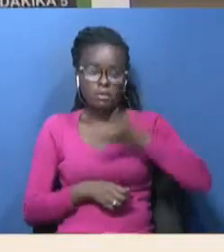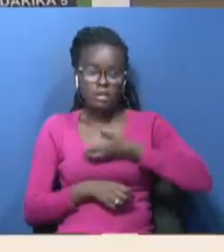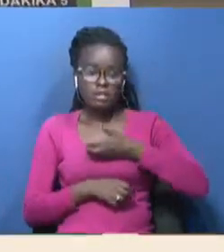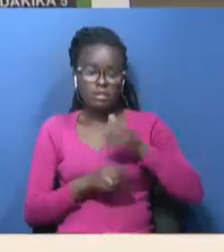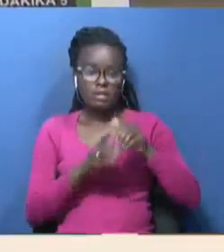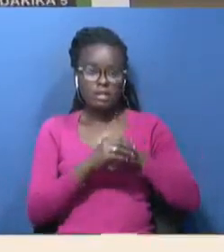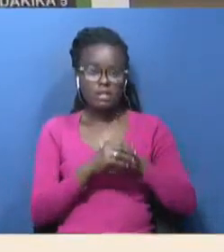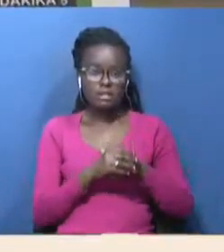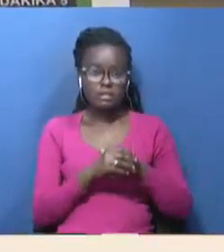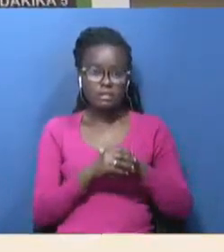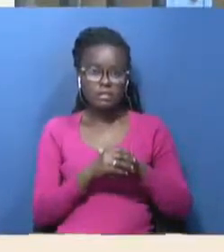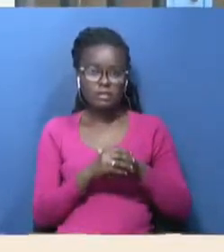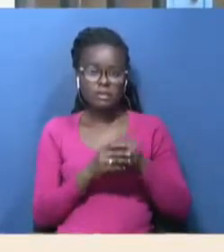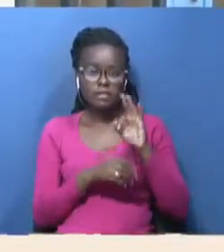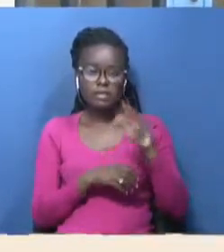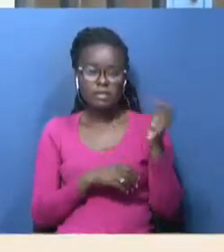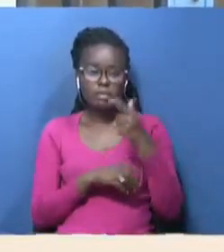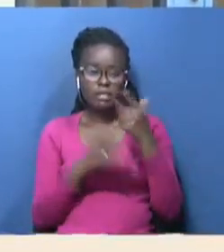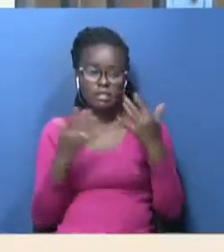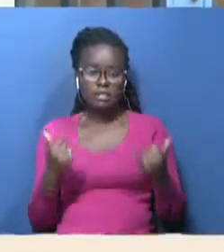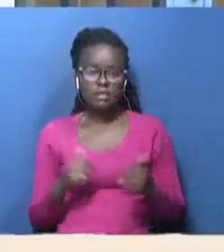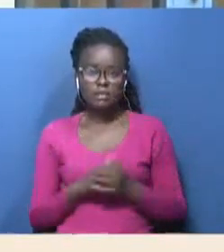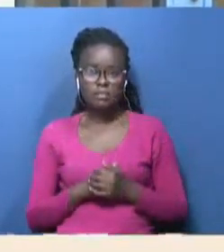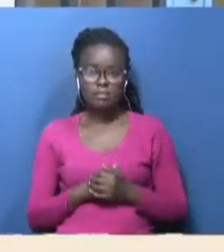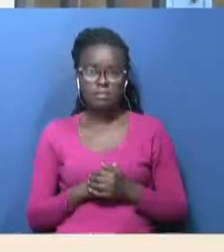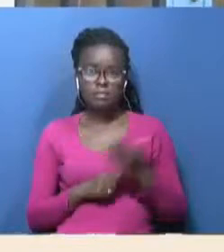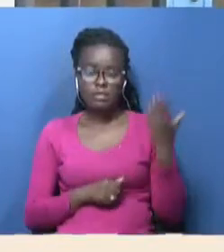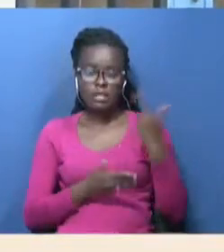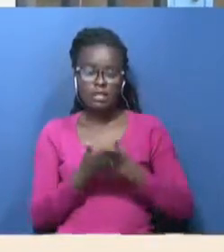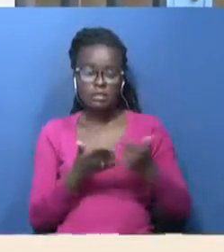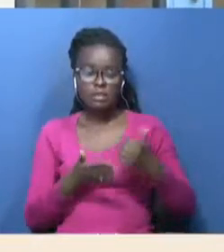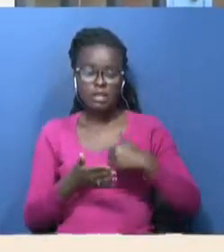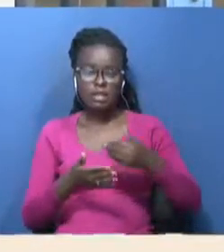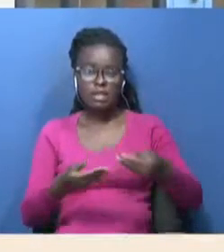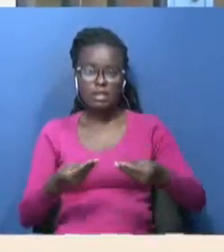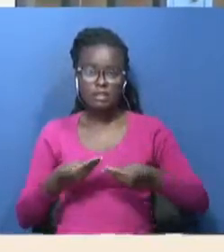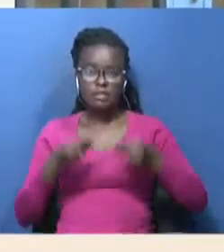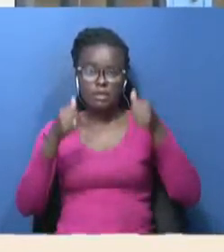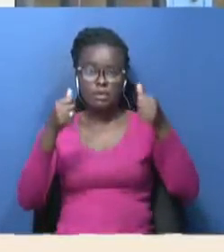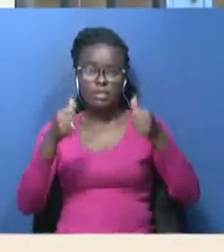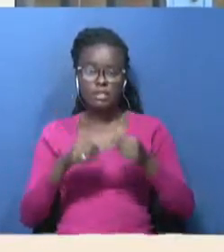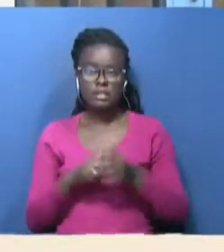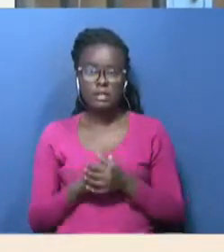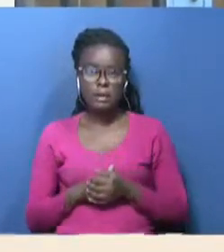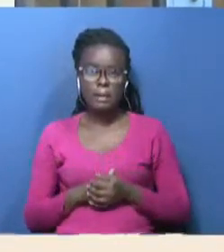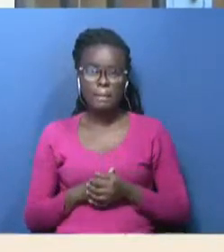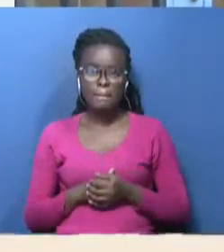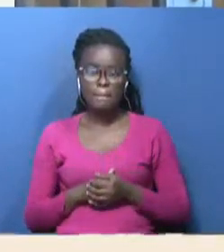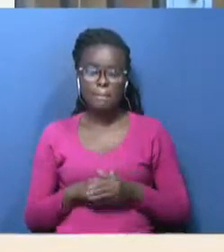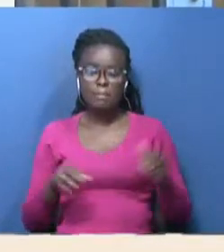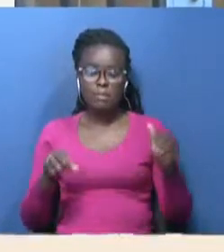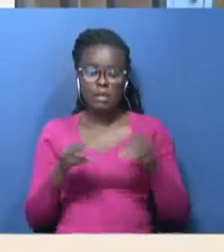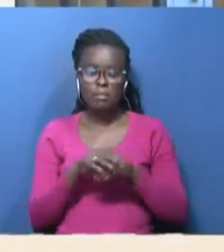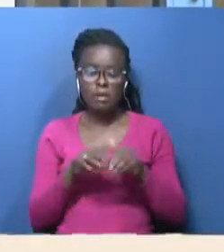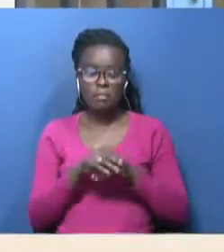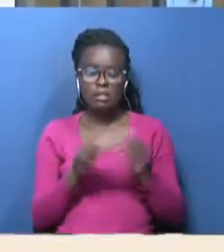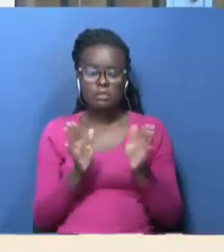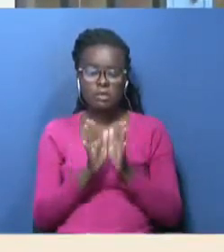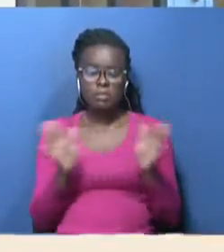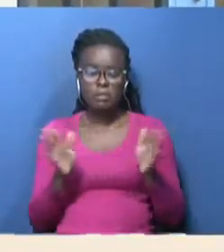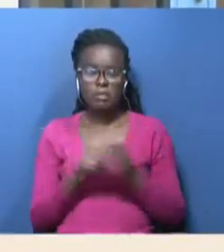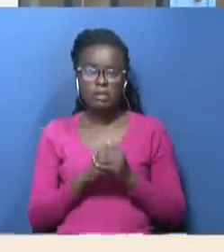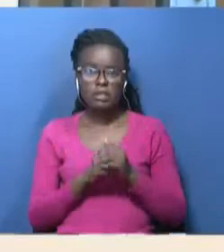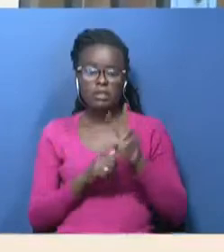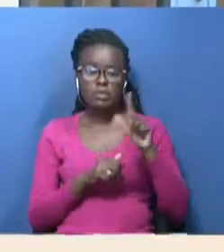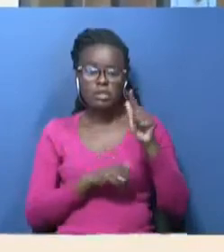rĩa makĩria ma mĩeri 3. In the week we had issued a notice to the members of the public,